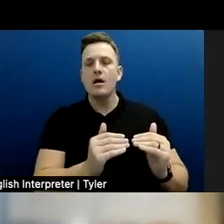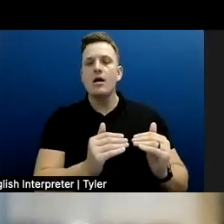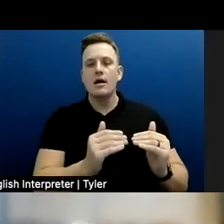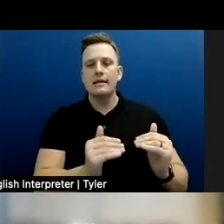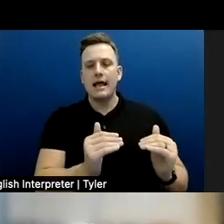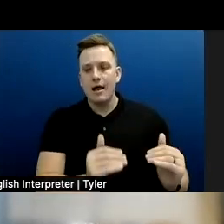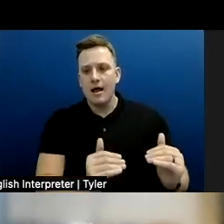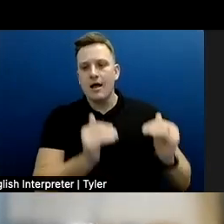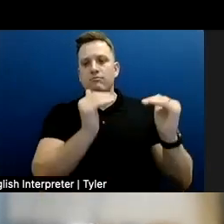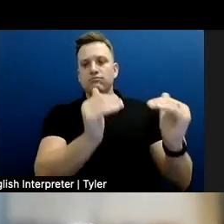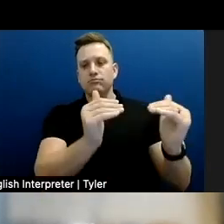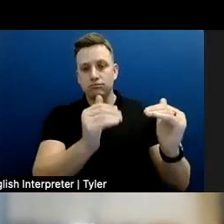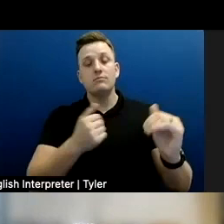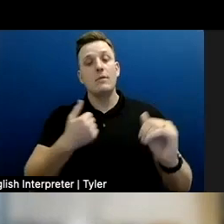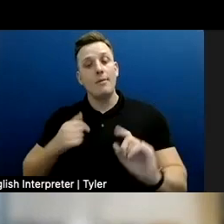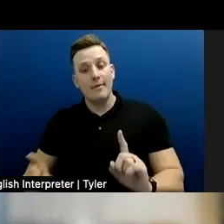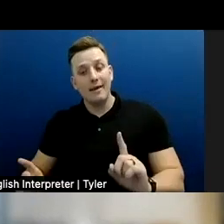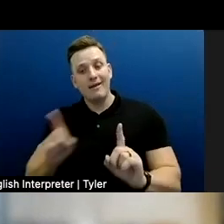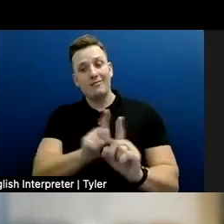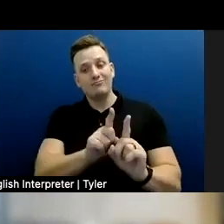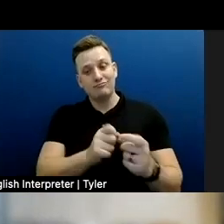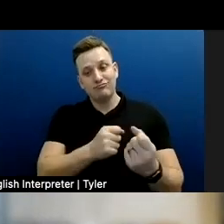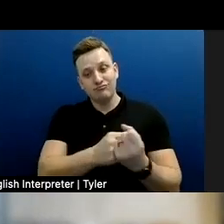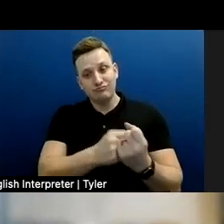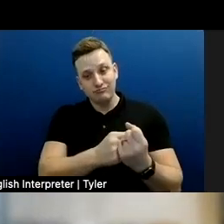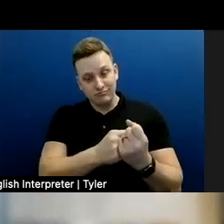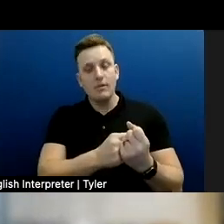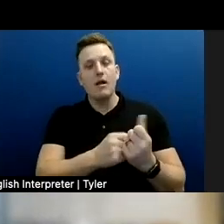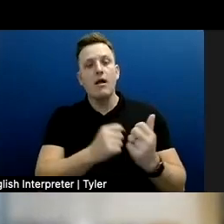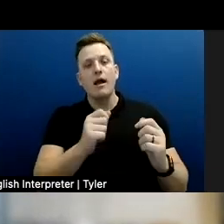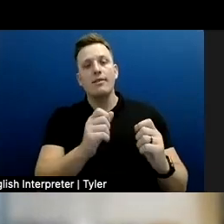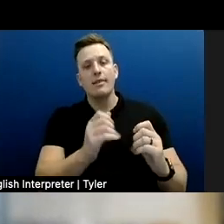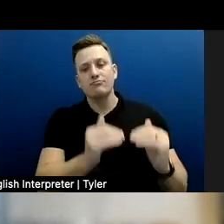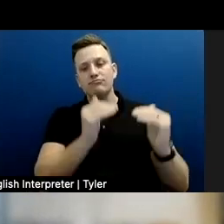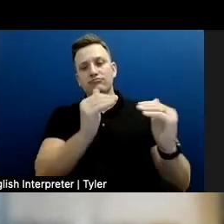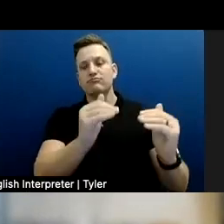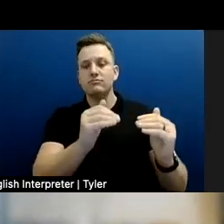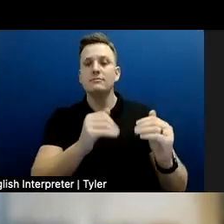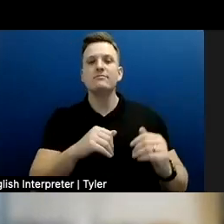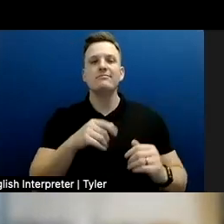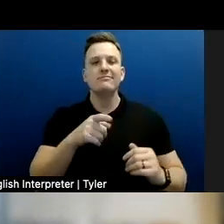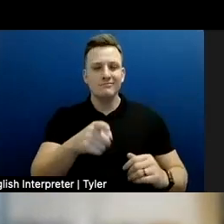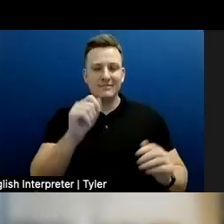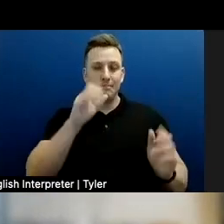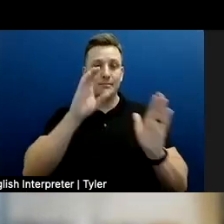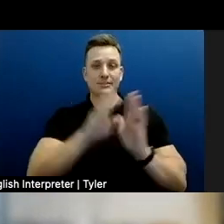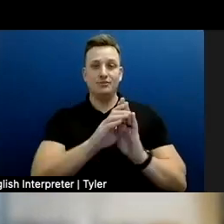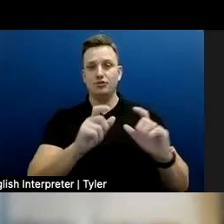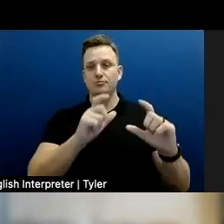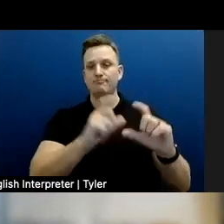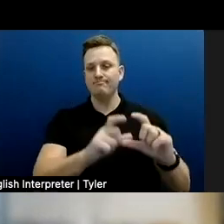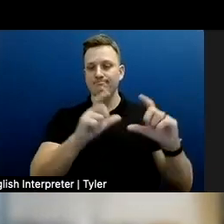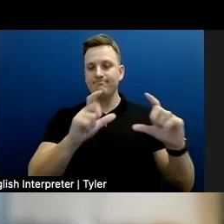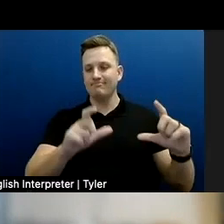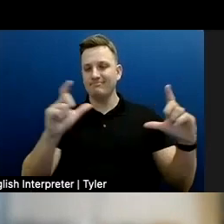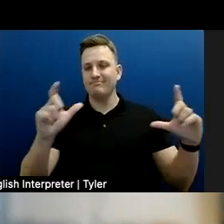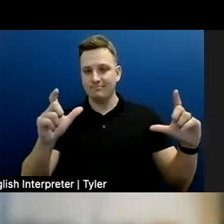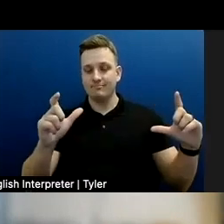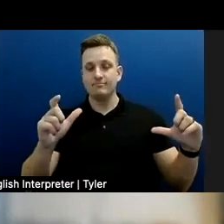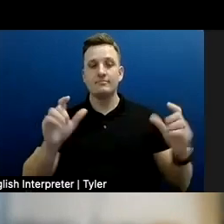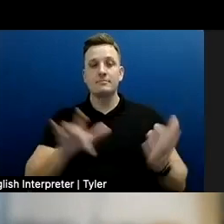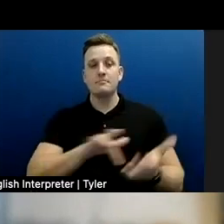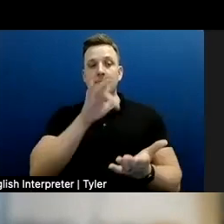competent others. So in the diagram that's on the screen at the moment, in the very